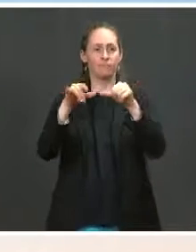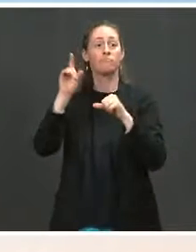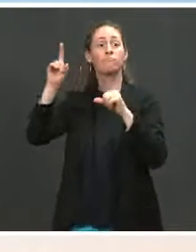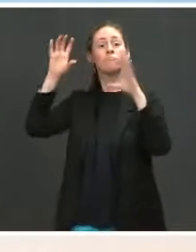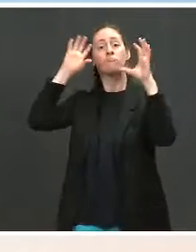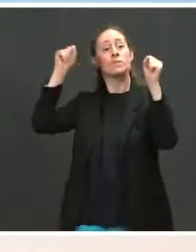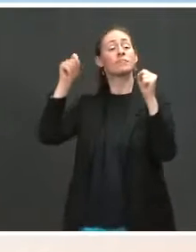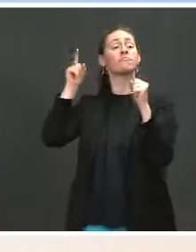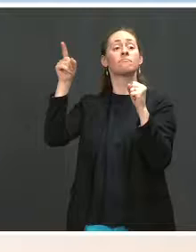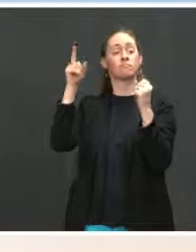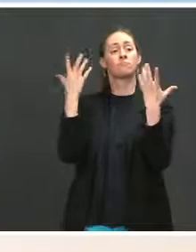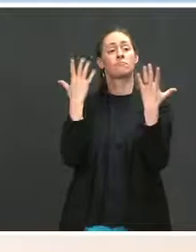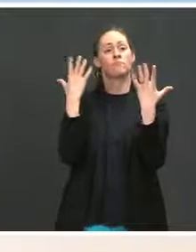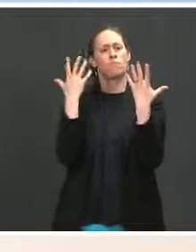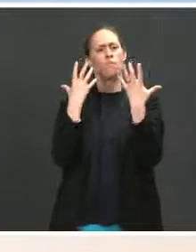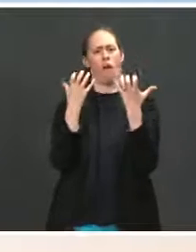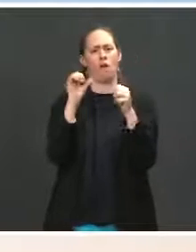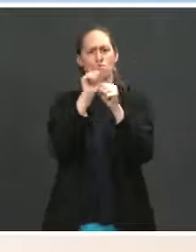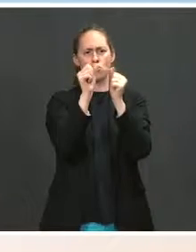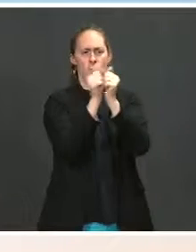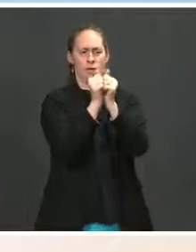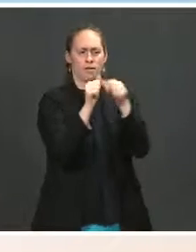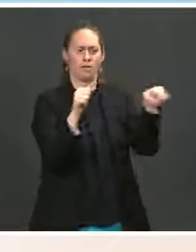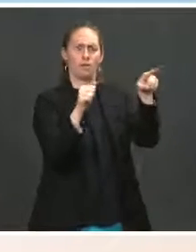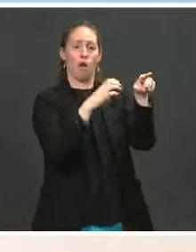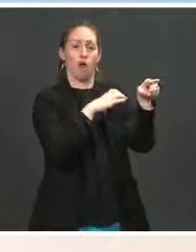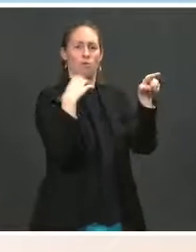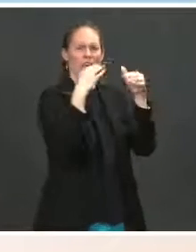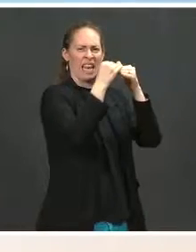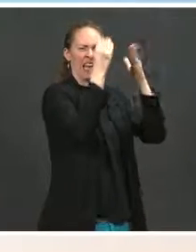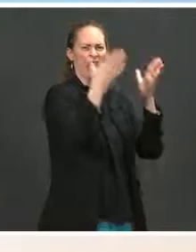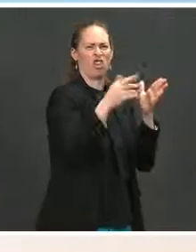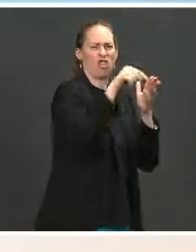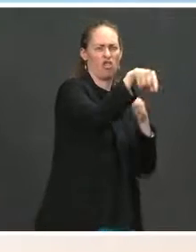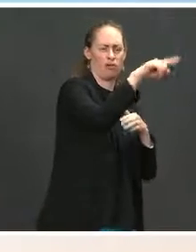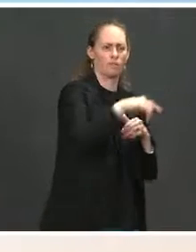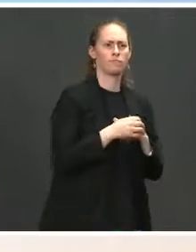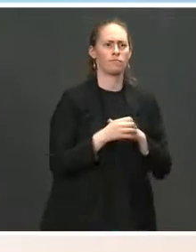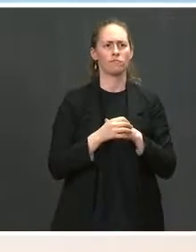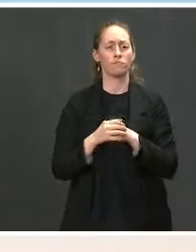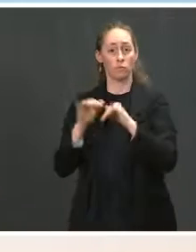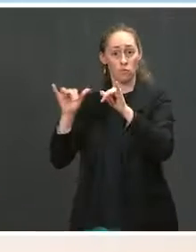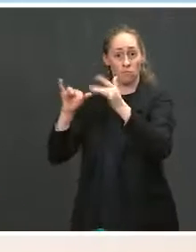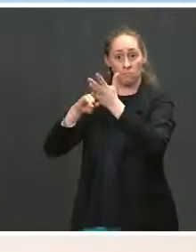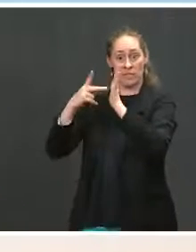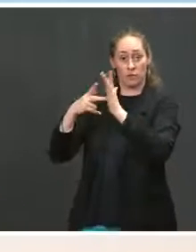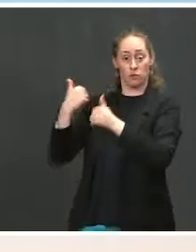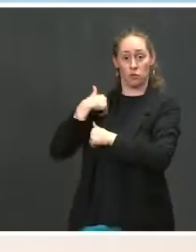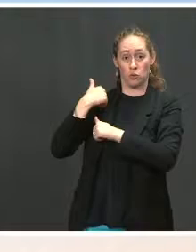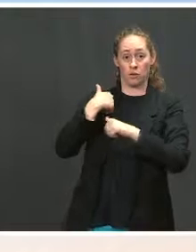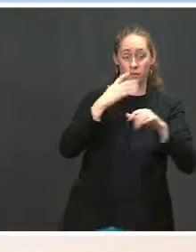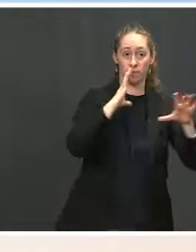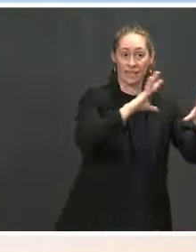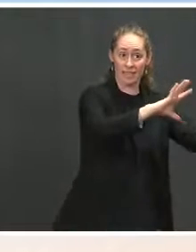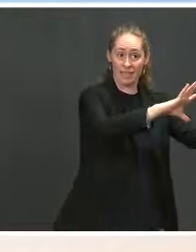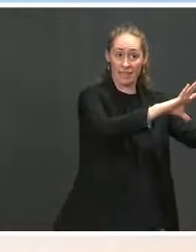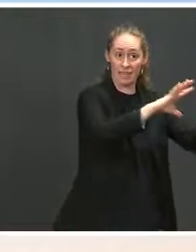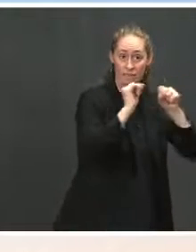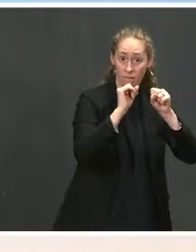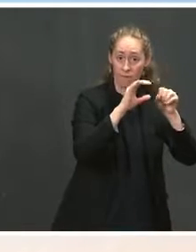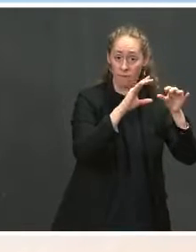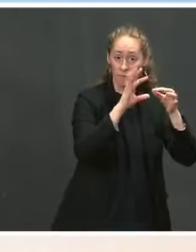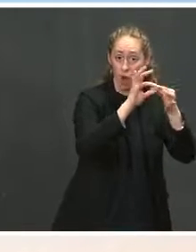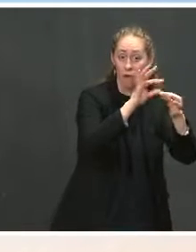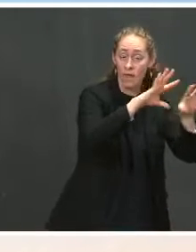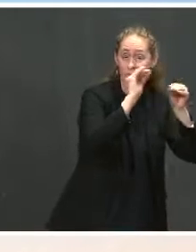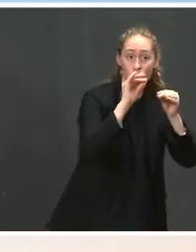do exactly that. He's not like tying the troop withdrawal to a new AUMF. No, he's not tying the troop withdrawal, but he is something